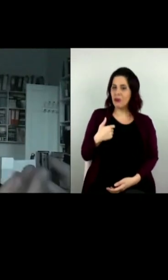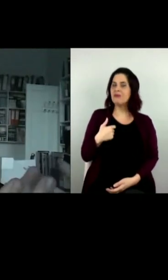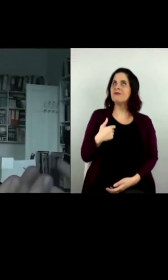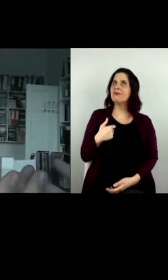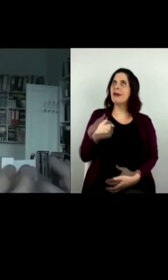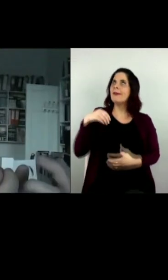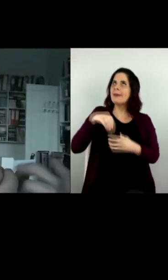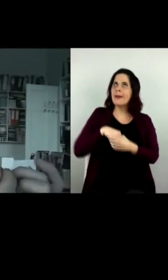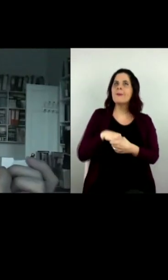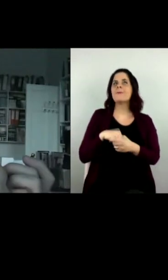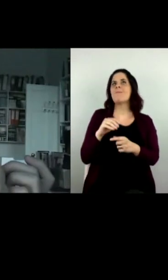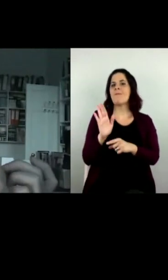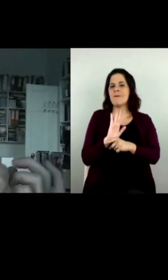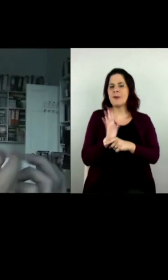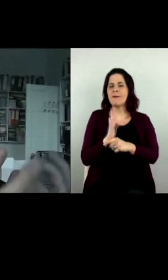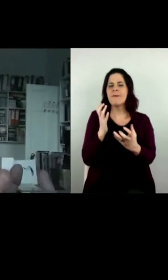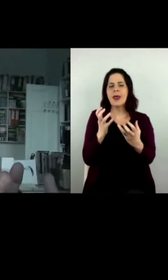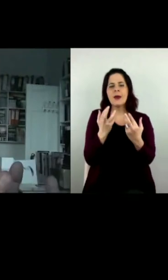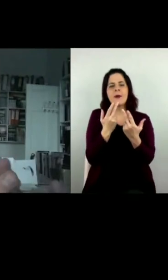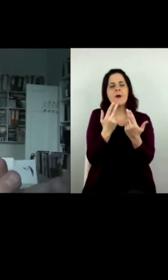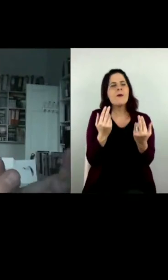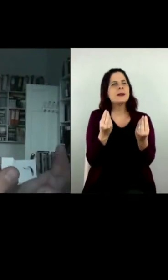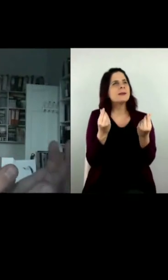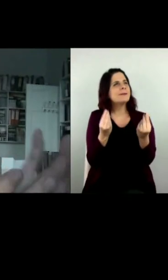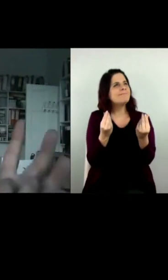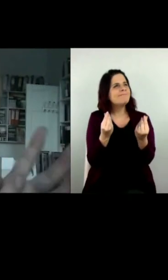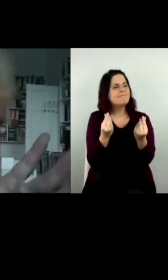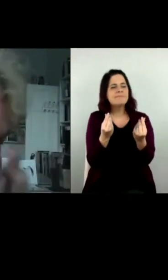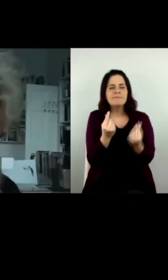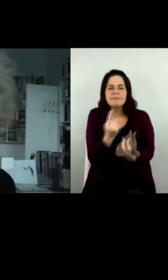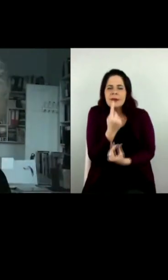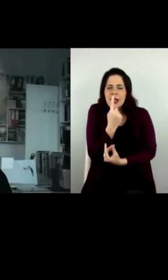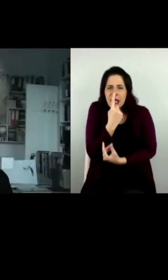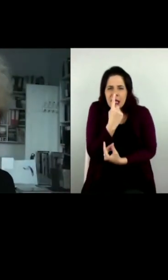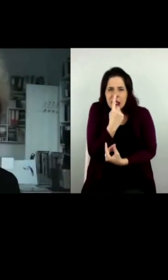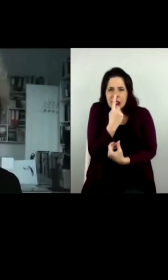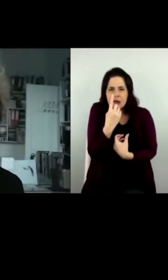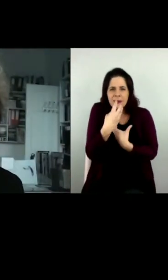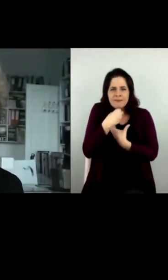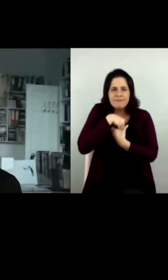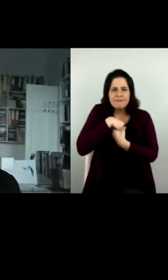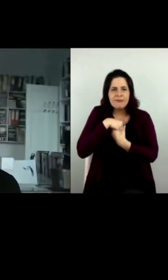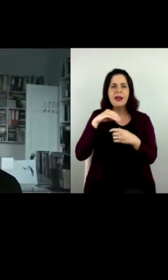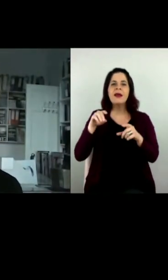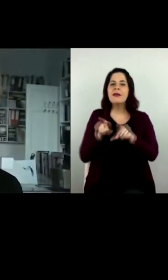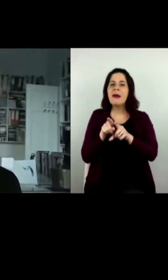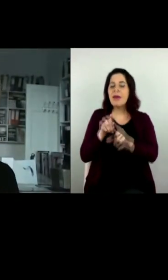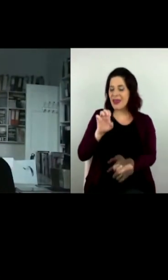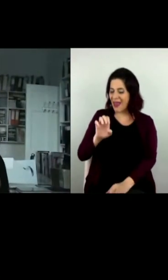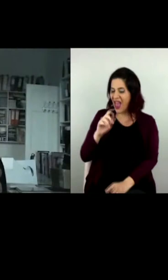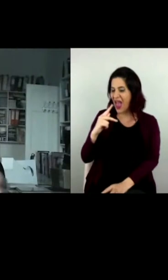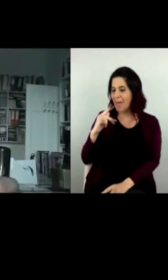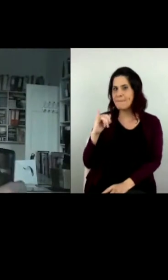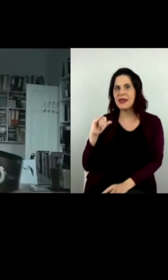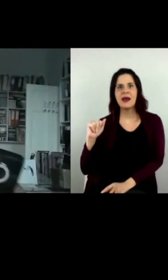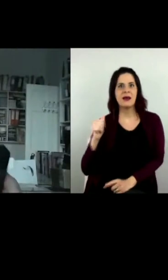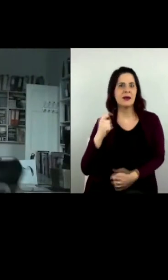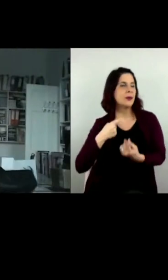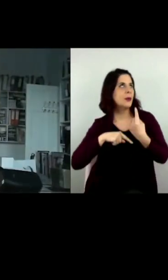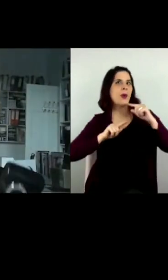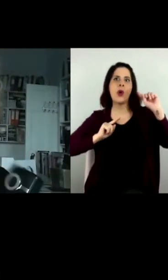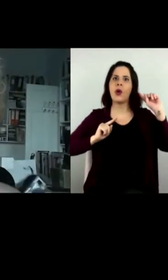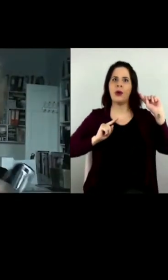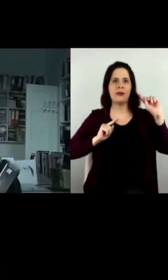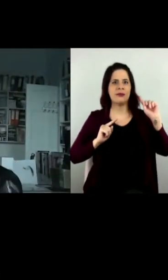something intimate and something epic. I can do the intimate stuff because I've that. You know, I can film